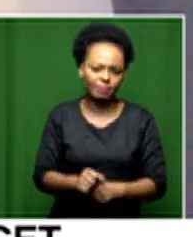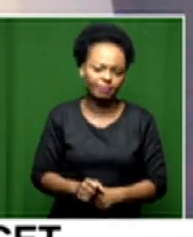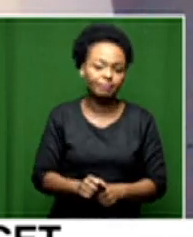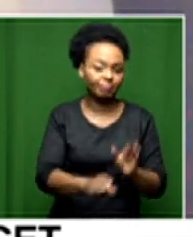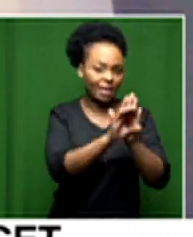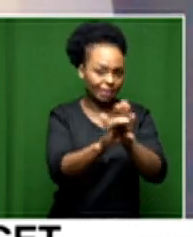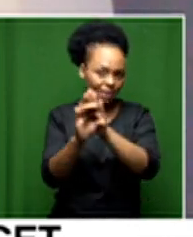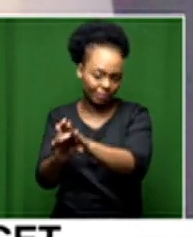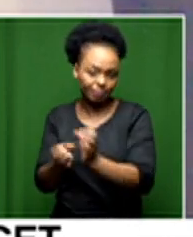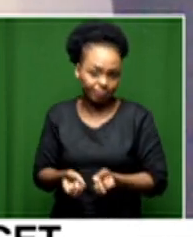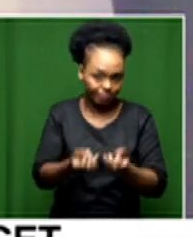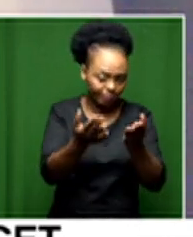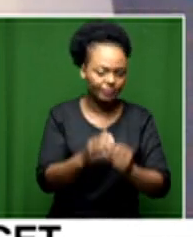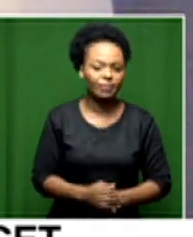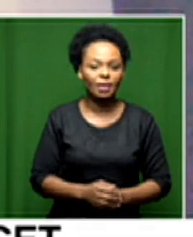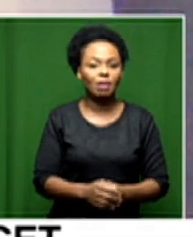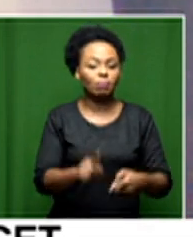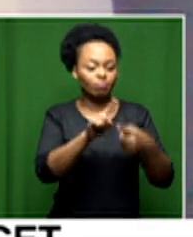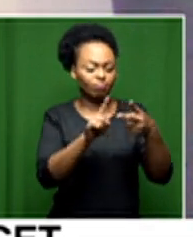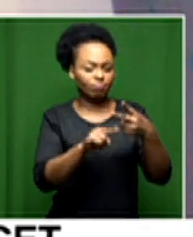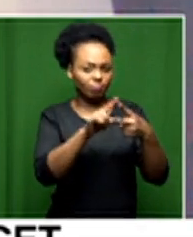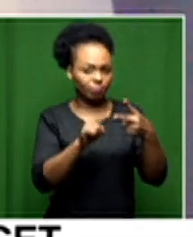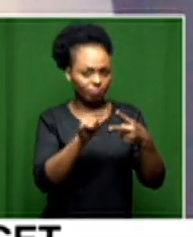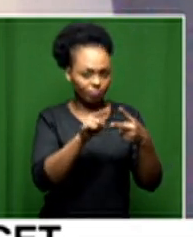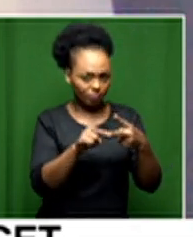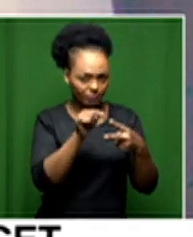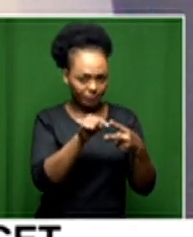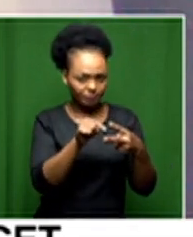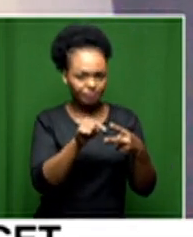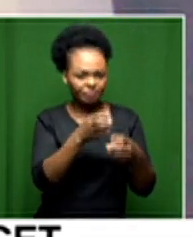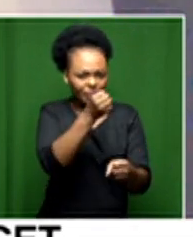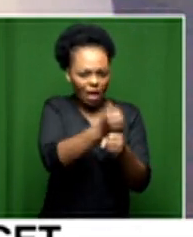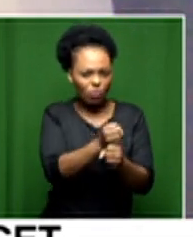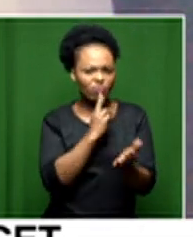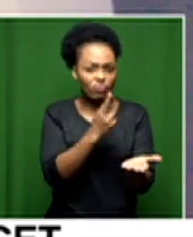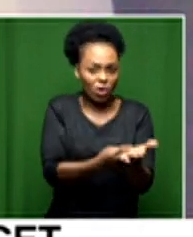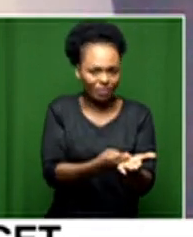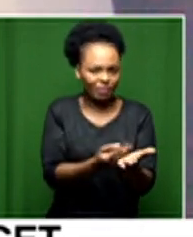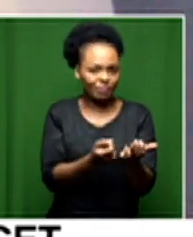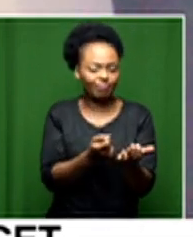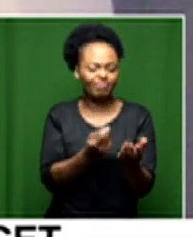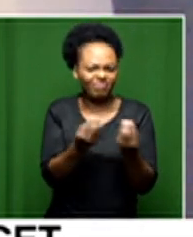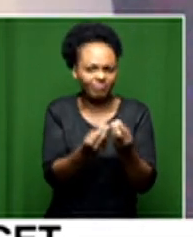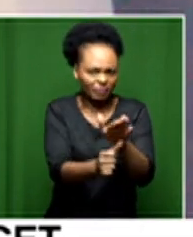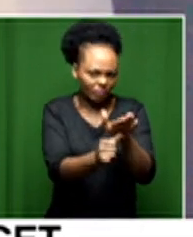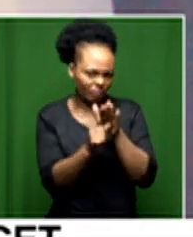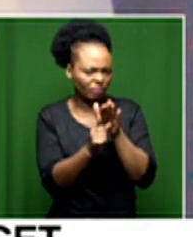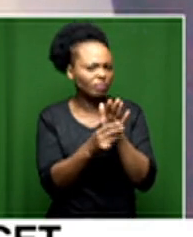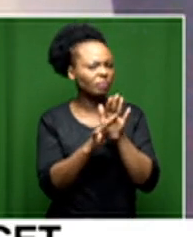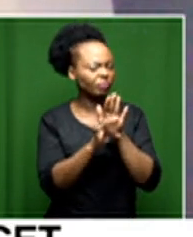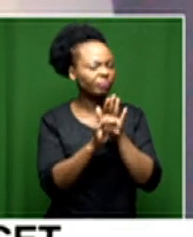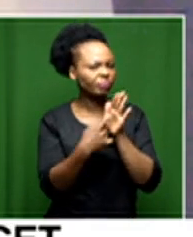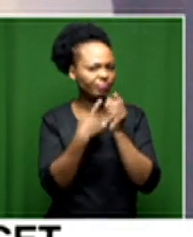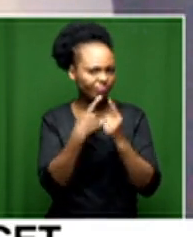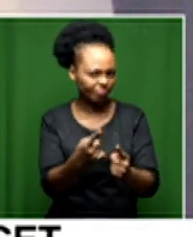One of the items that are listed in our annual report is that there is a